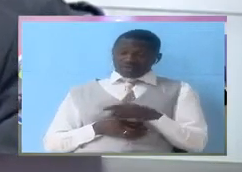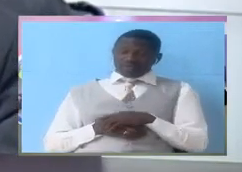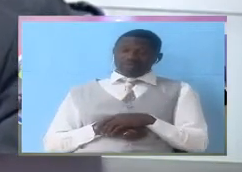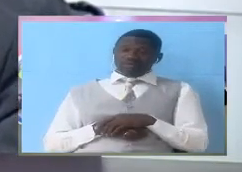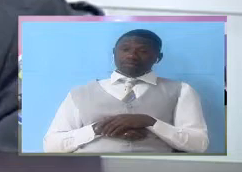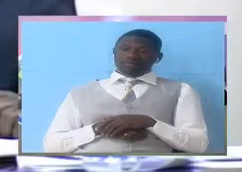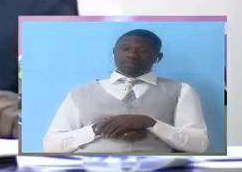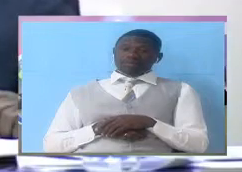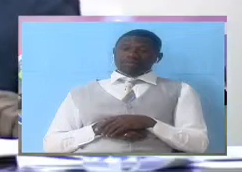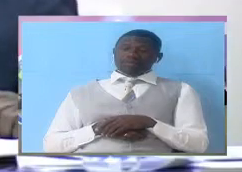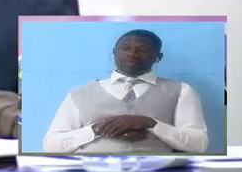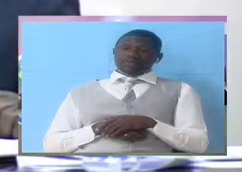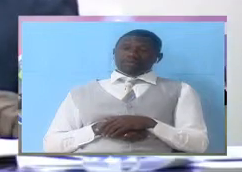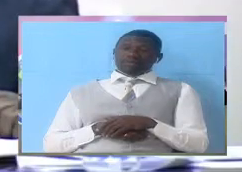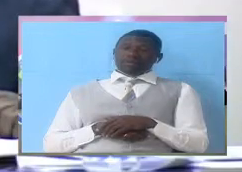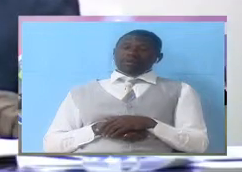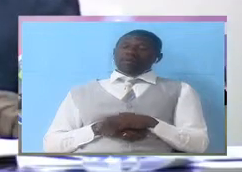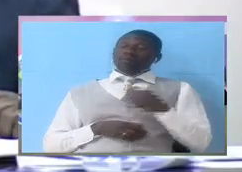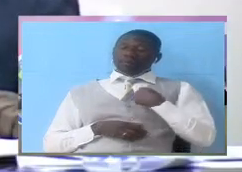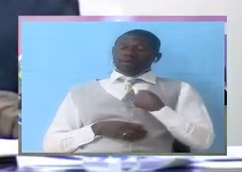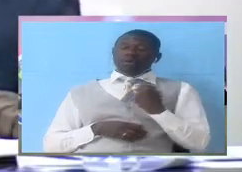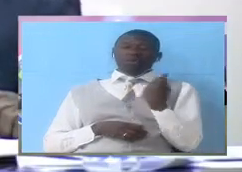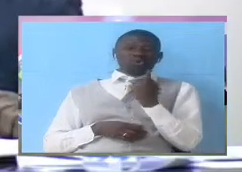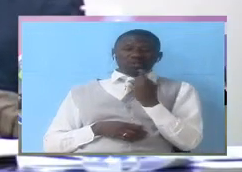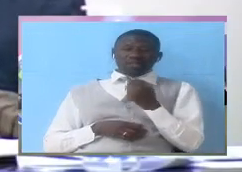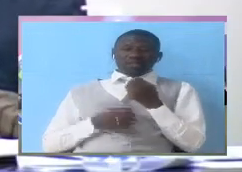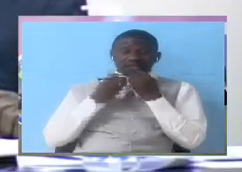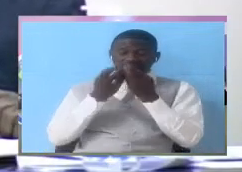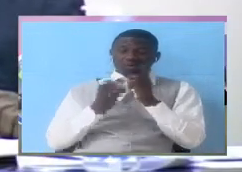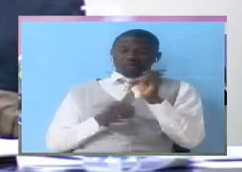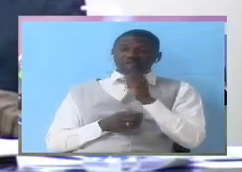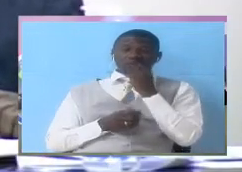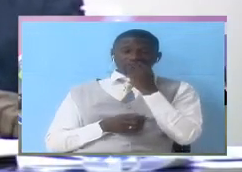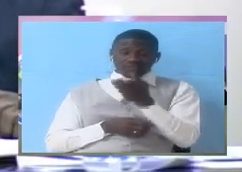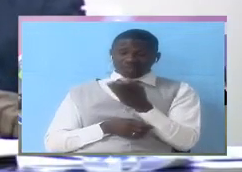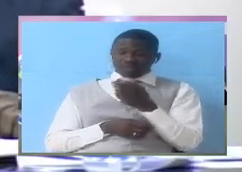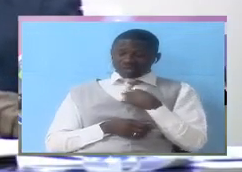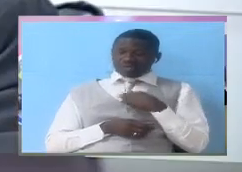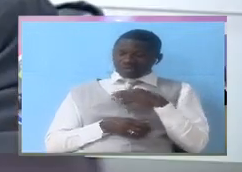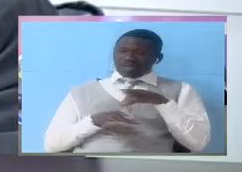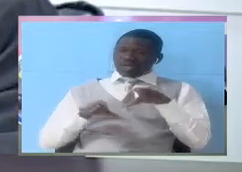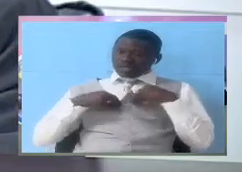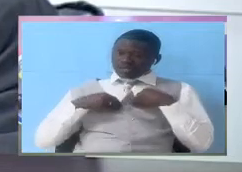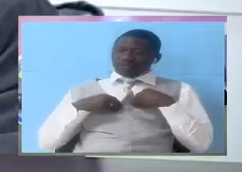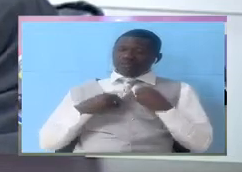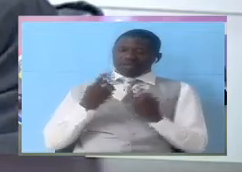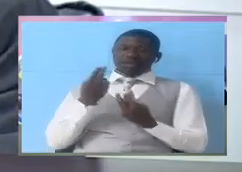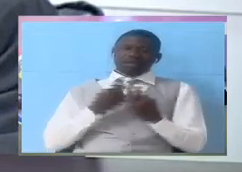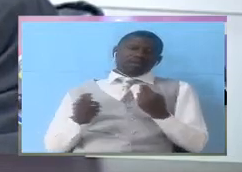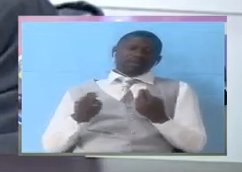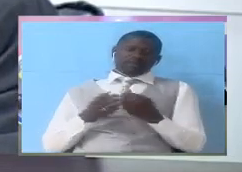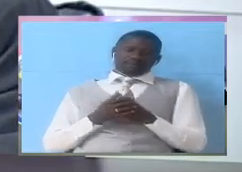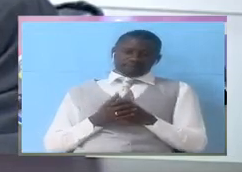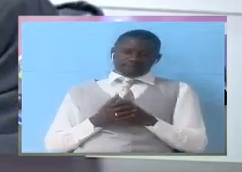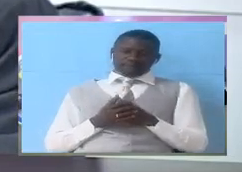Lead council was just recasting what you said so that you can also adopt it again. We agree. Okay.